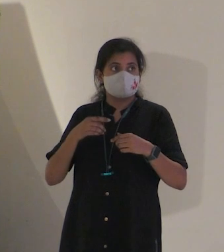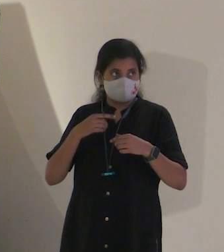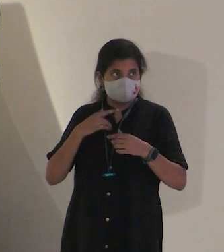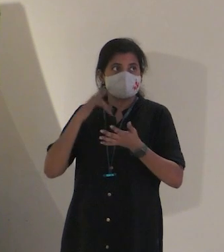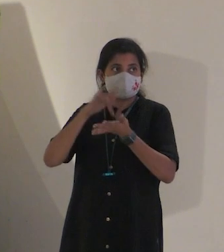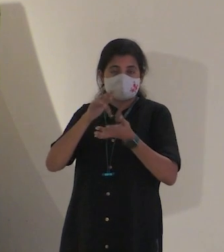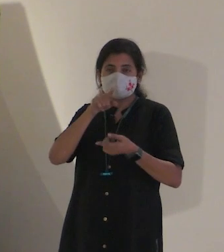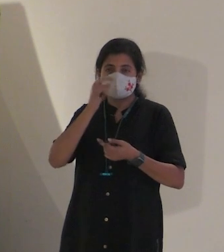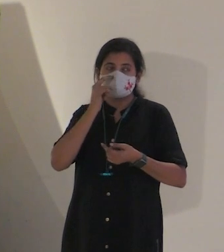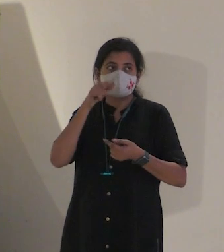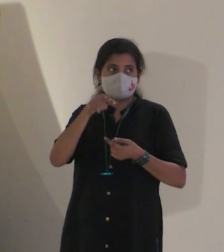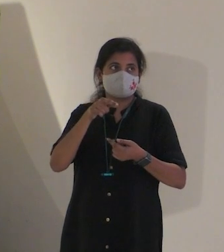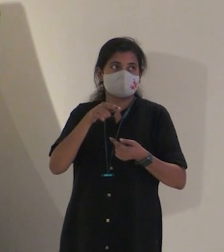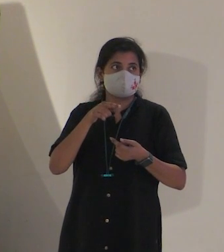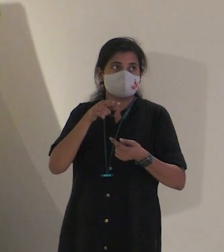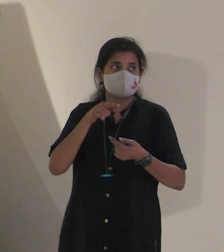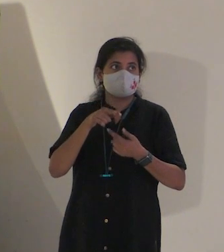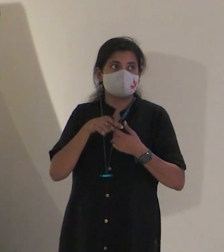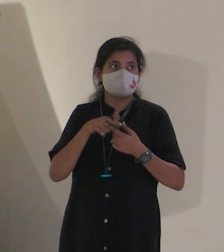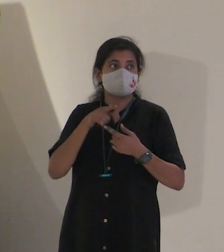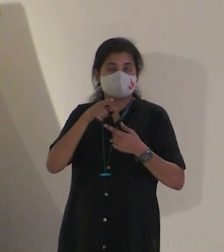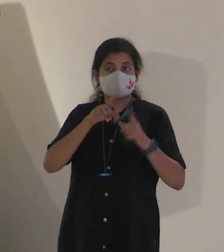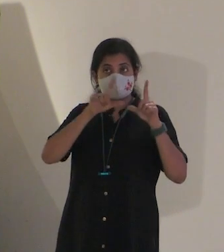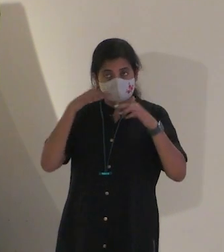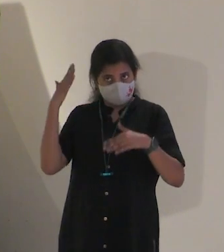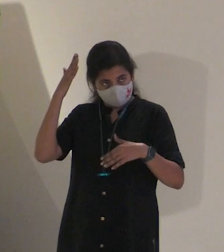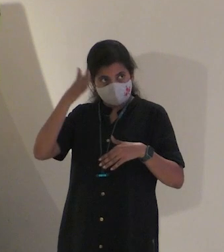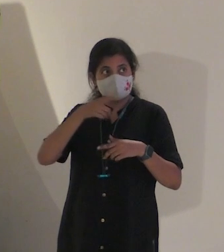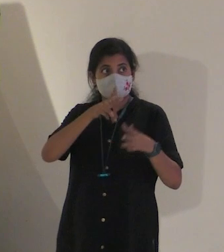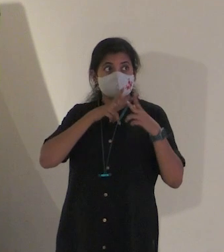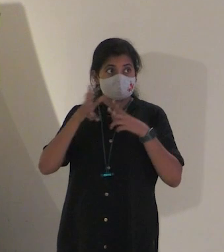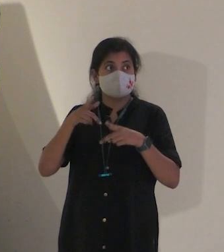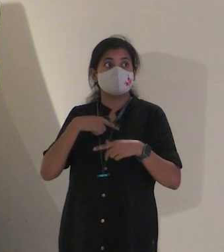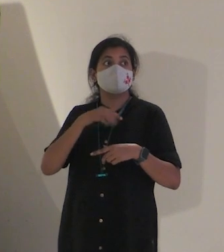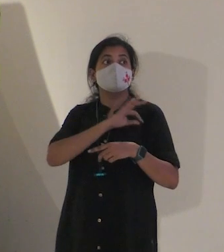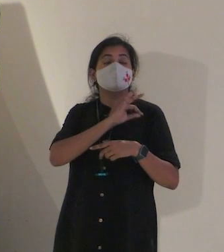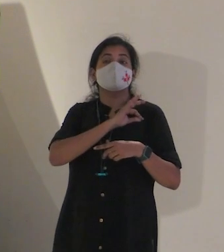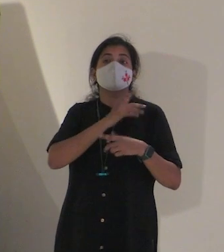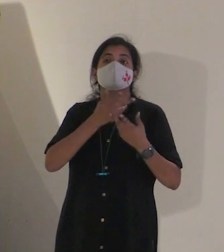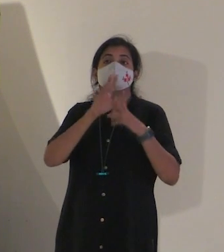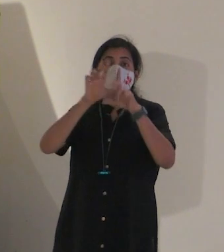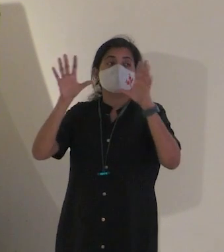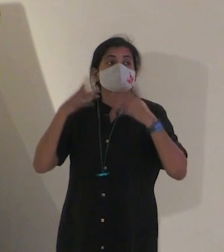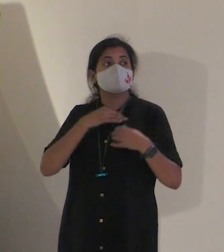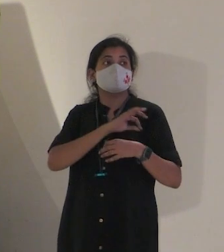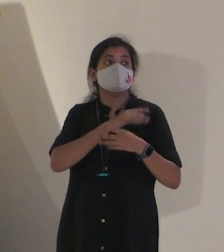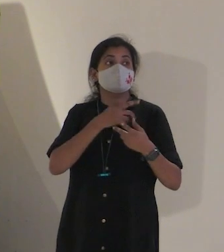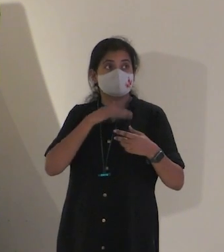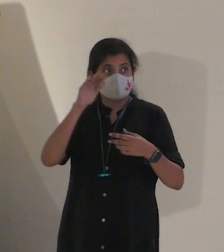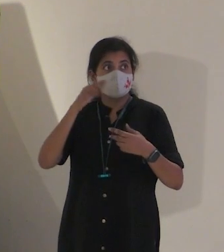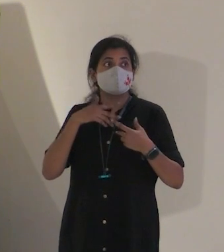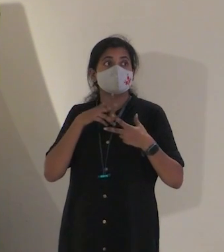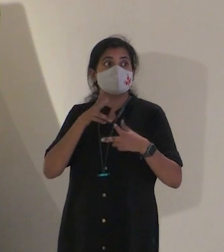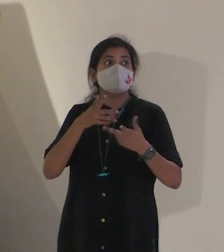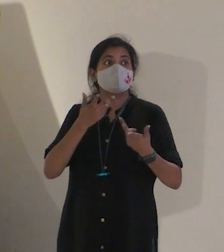girl actually walks to the museum and she says she would like to animate things. And I call Suman, I'm like, now what will I do